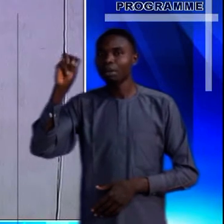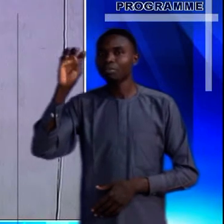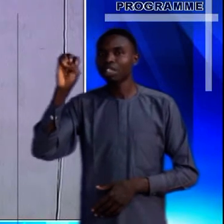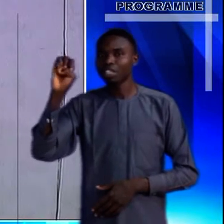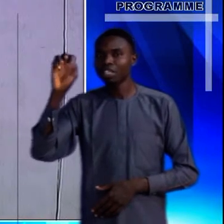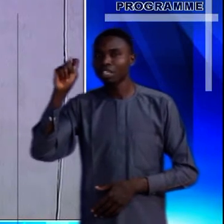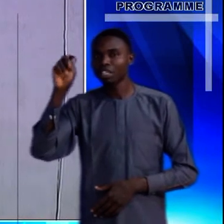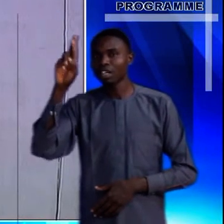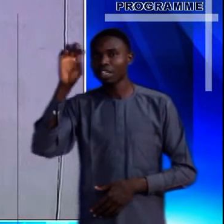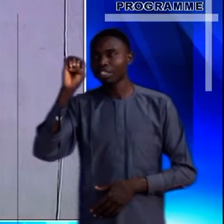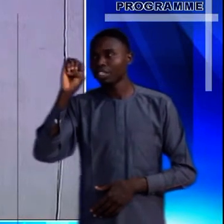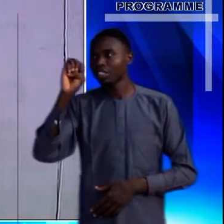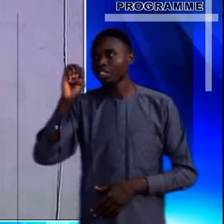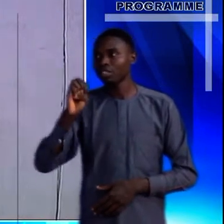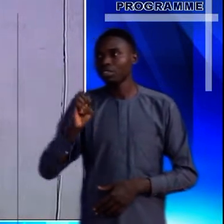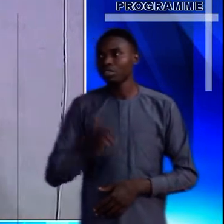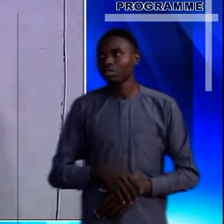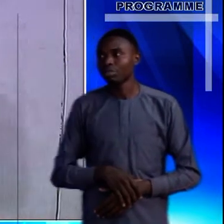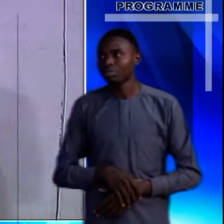dm. Sorry?